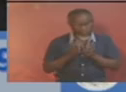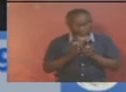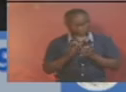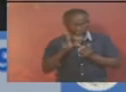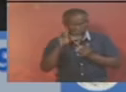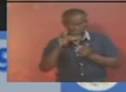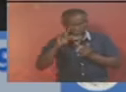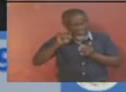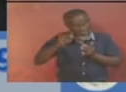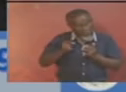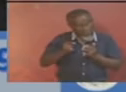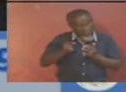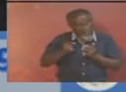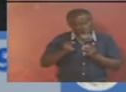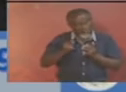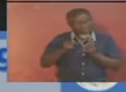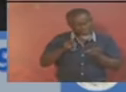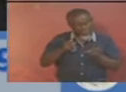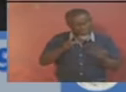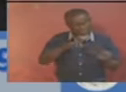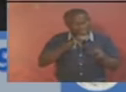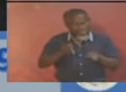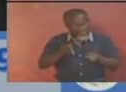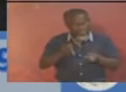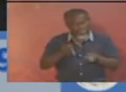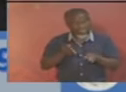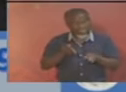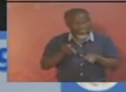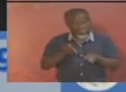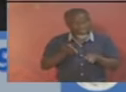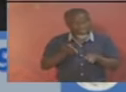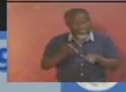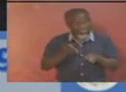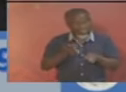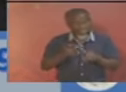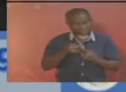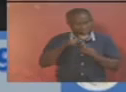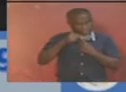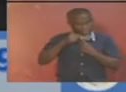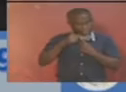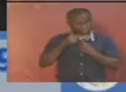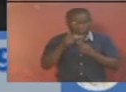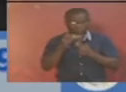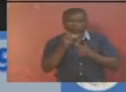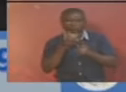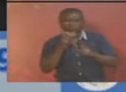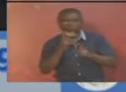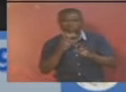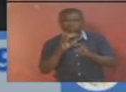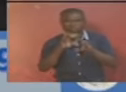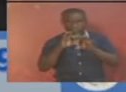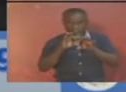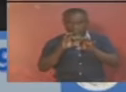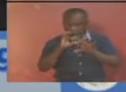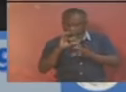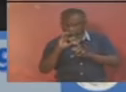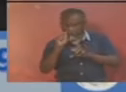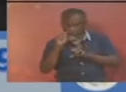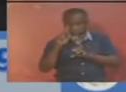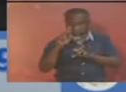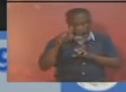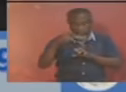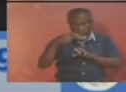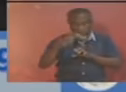7,000 plus deaths, particularly for our CARPHA member states, which is a subset of those Caribbean